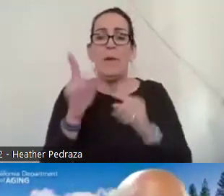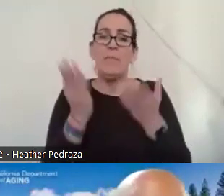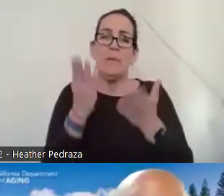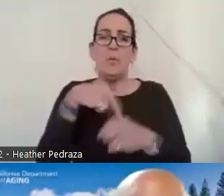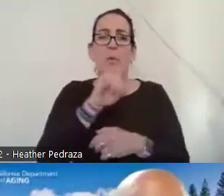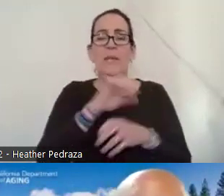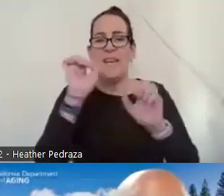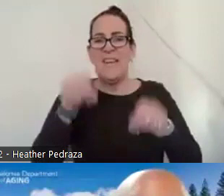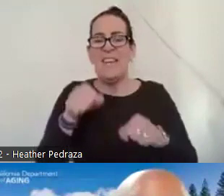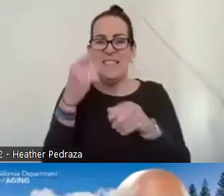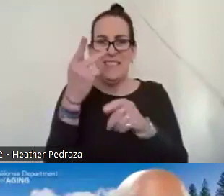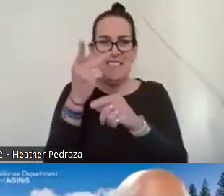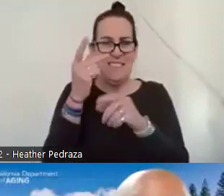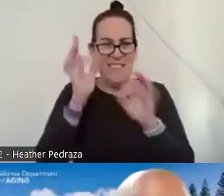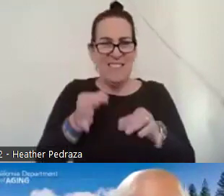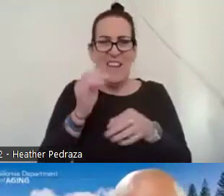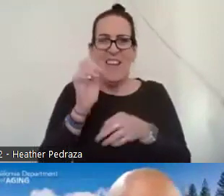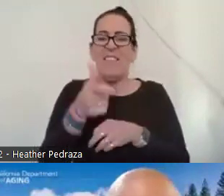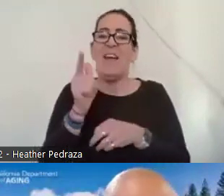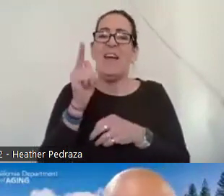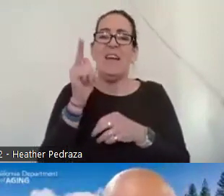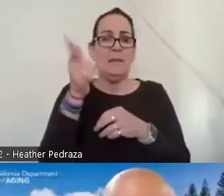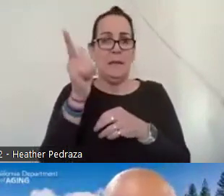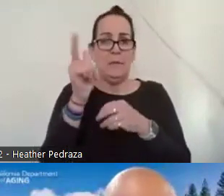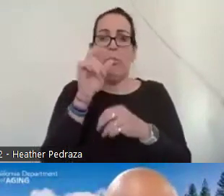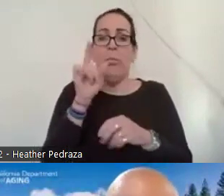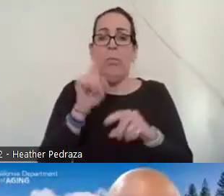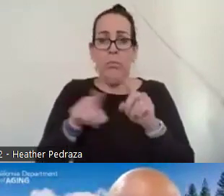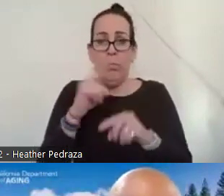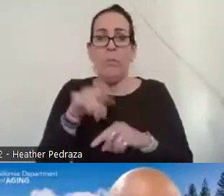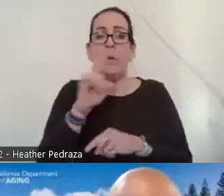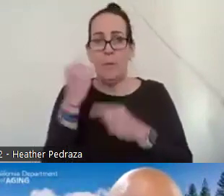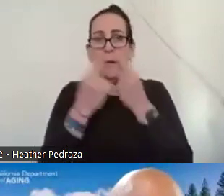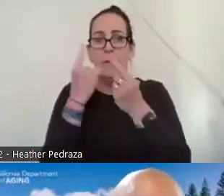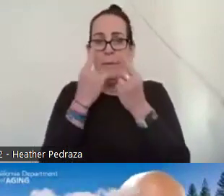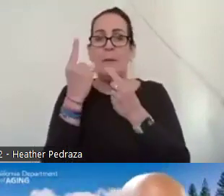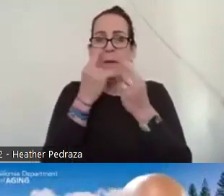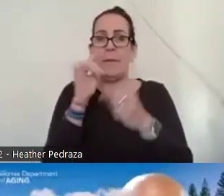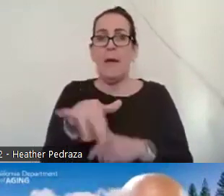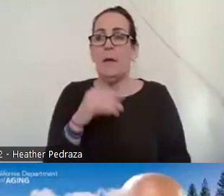with the broader public. So I appreciate that, and we'll take that back for sure.